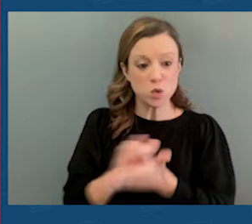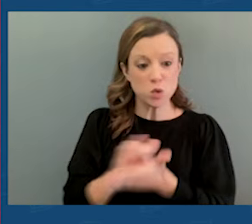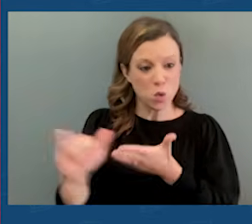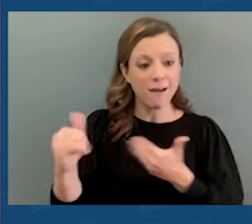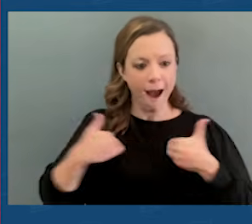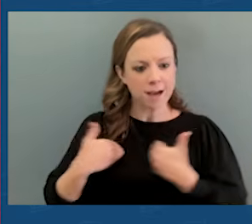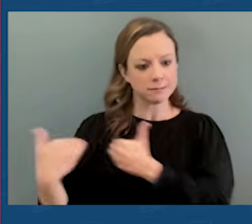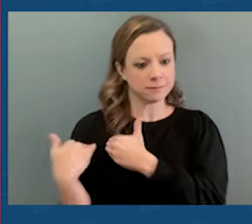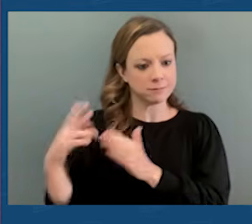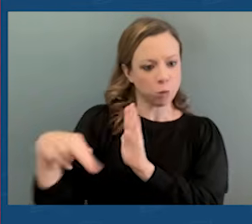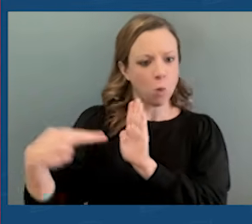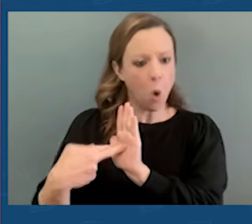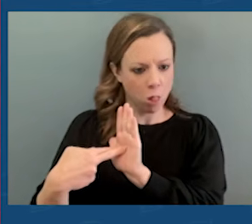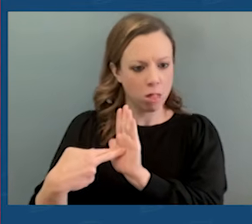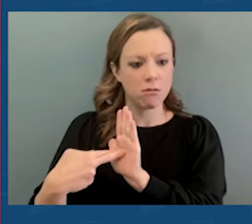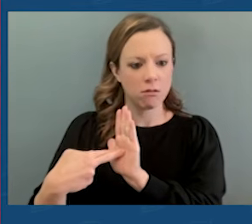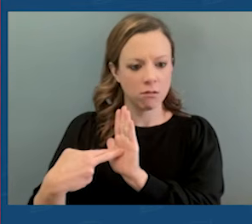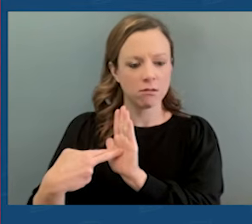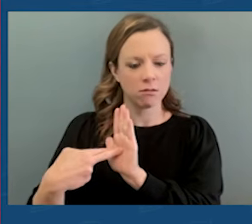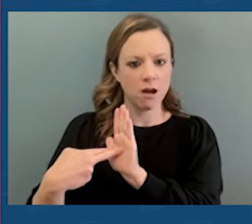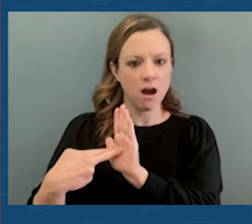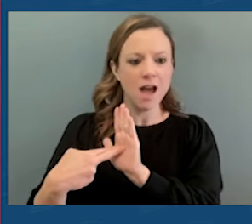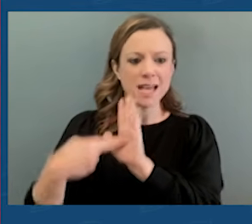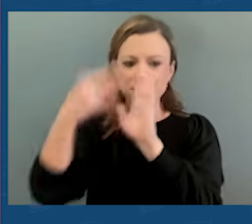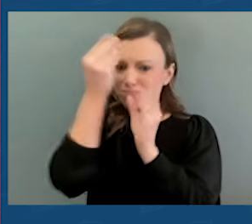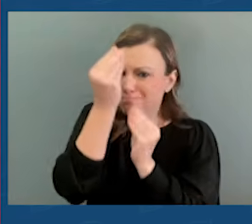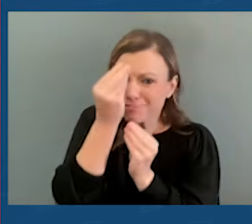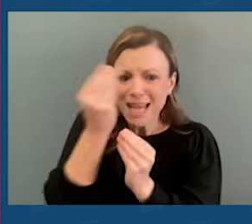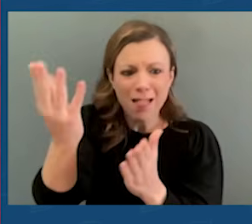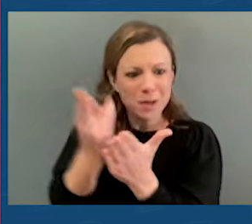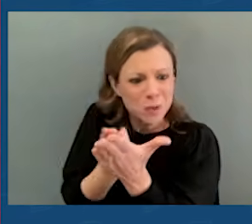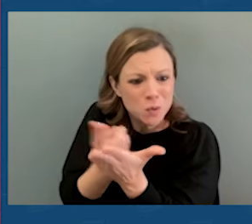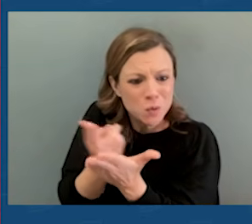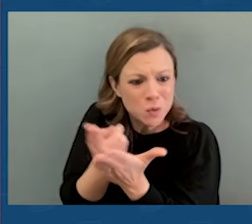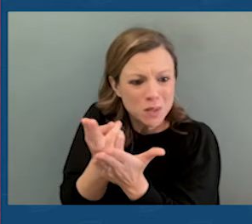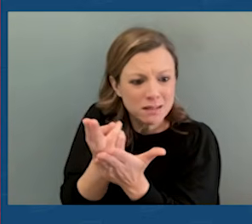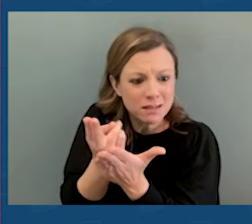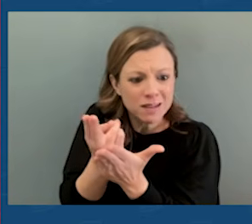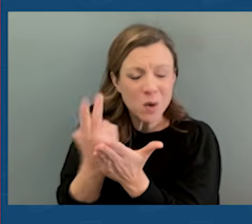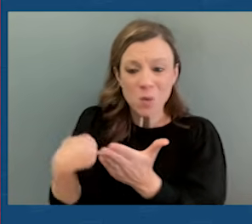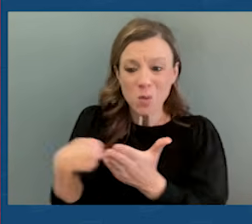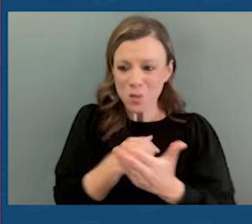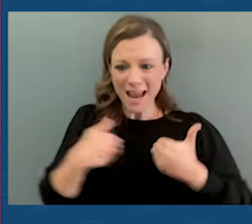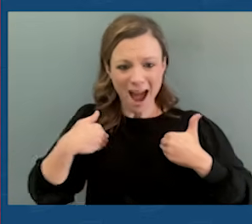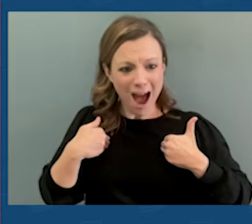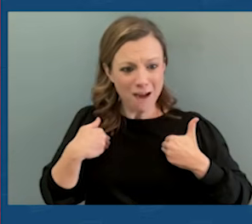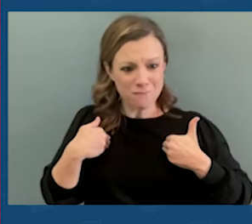to play in telling the truth. We have a role to play in leading,